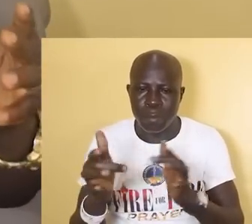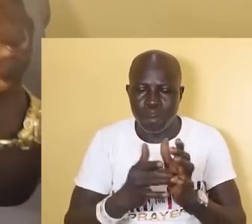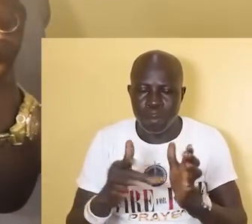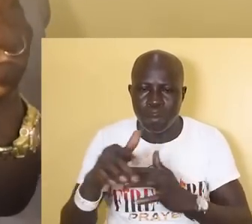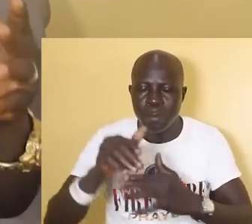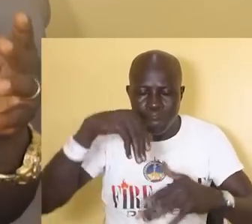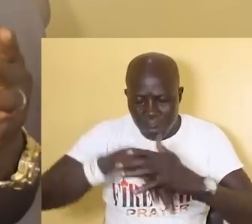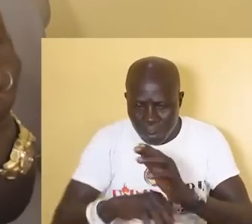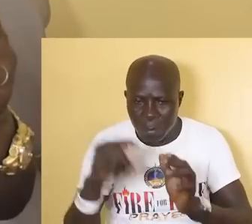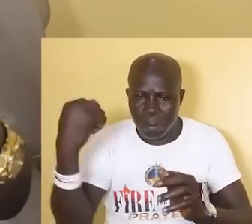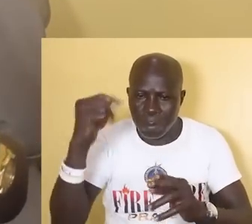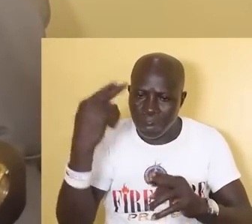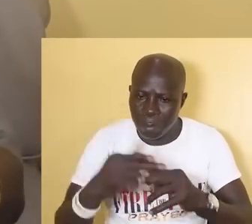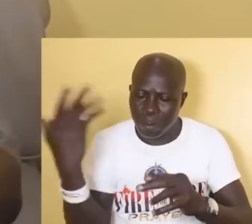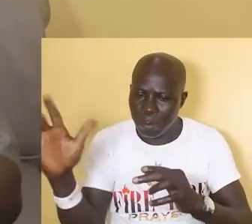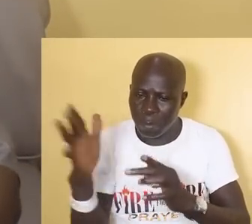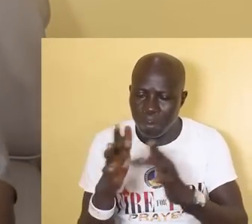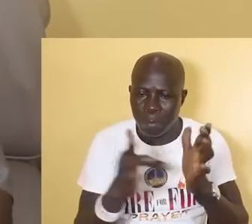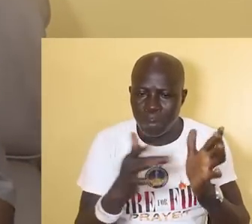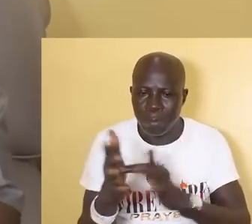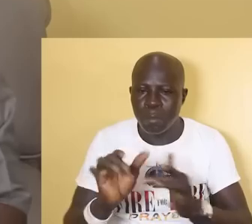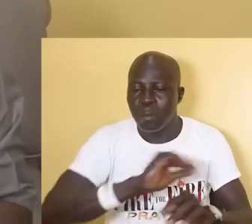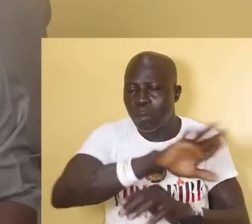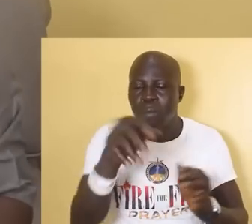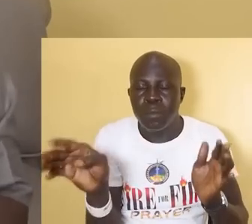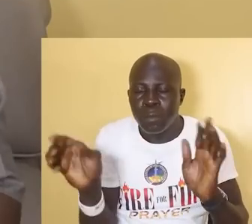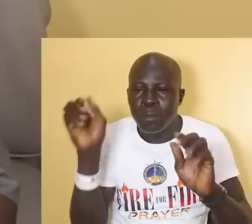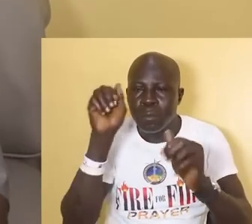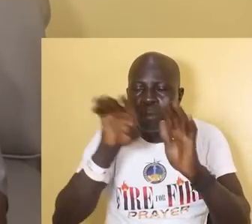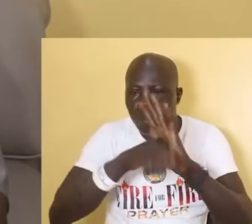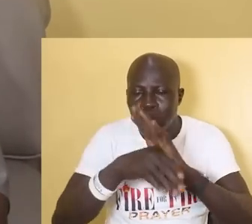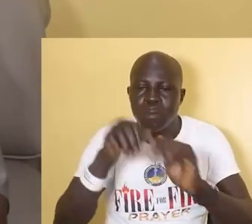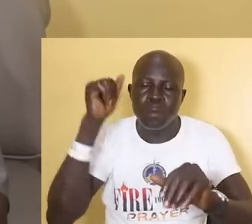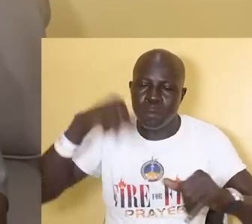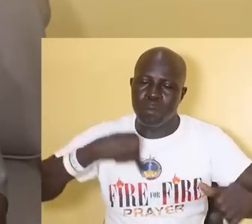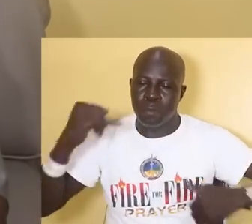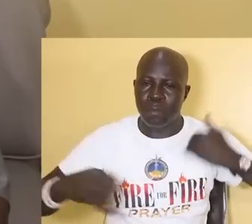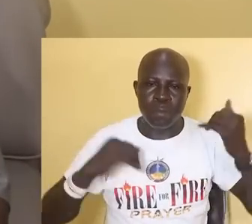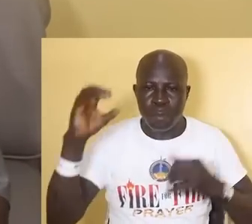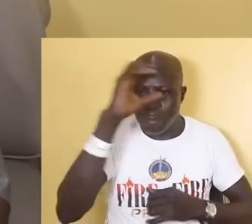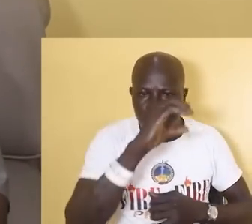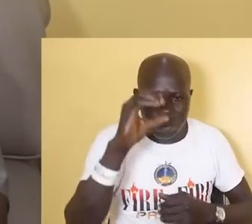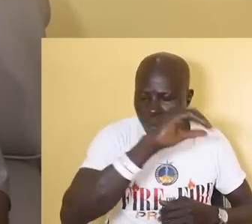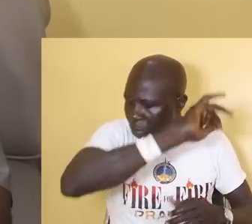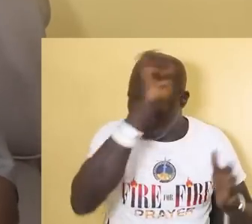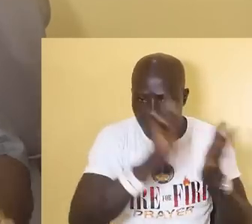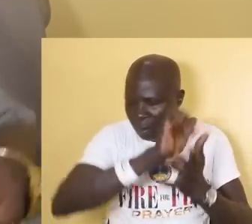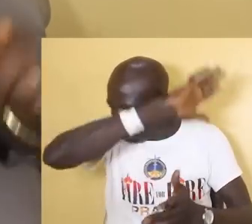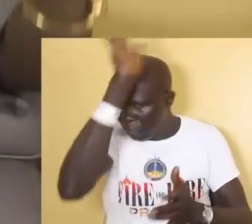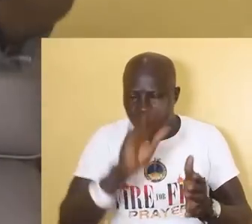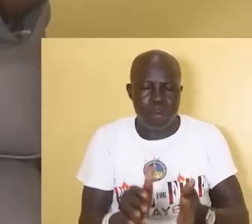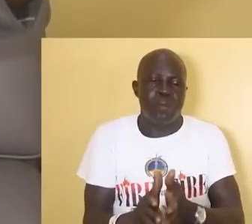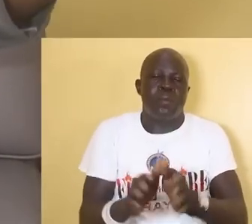Jesus. In the name of Jesus. Every door of joy you've been looking for a long time that refused